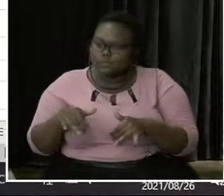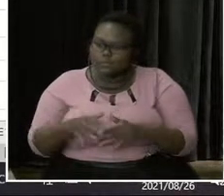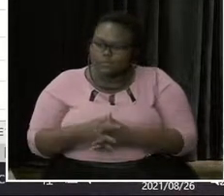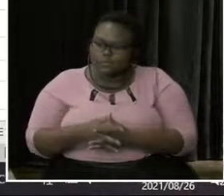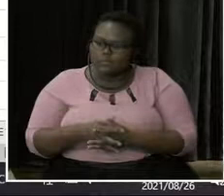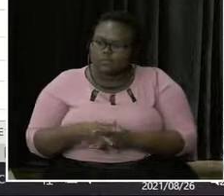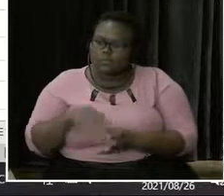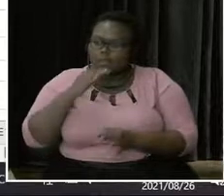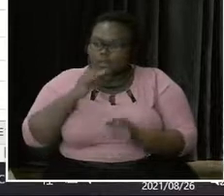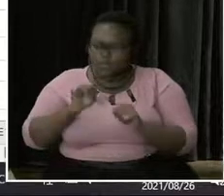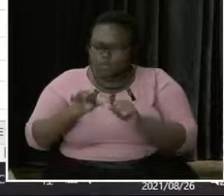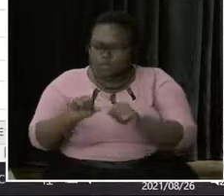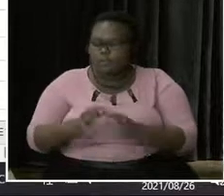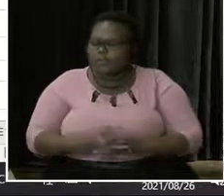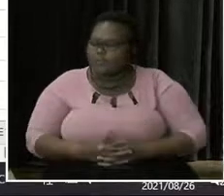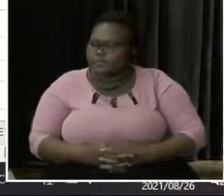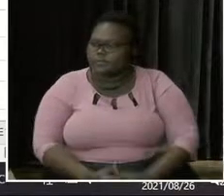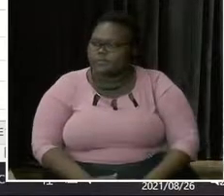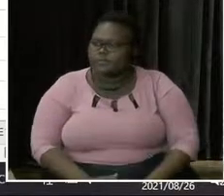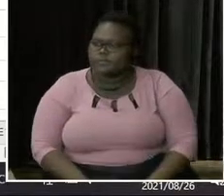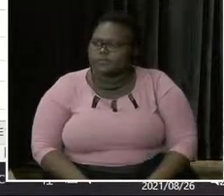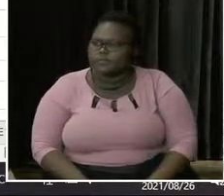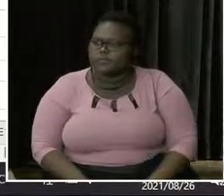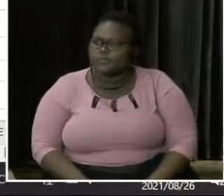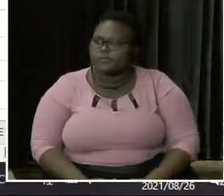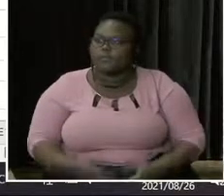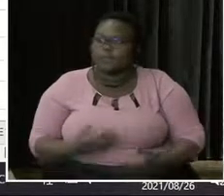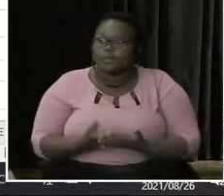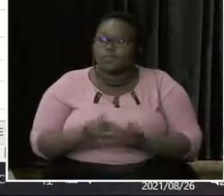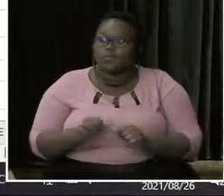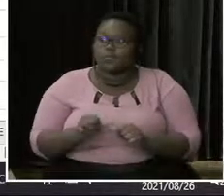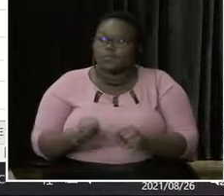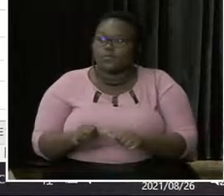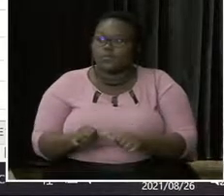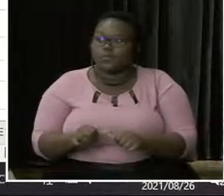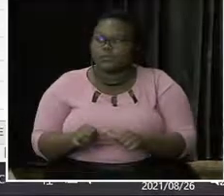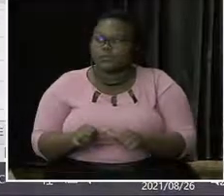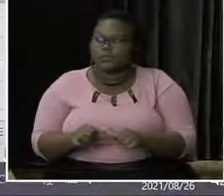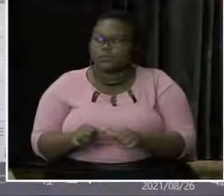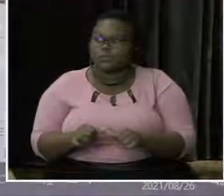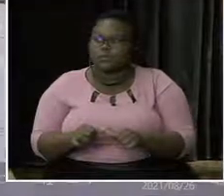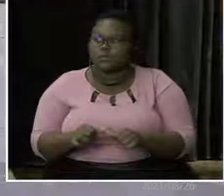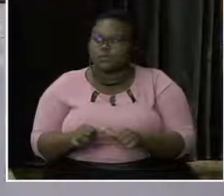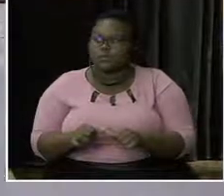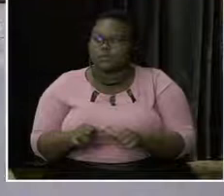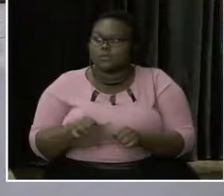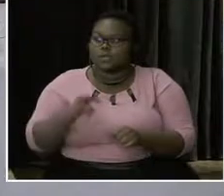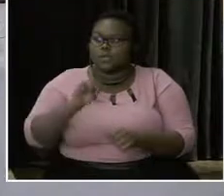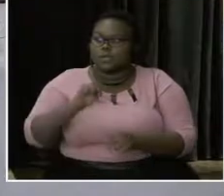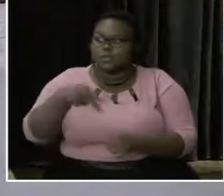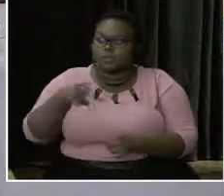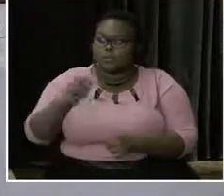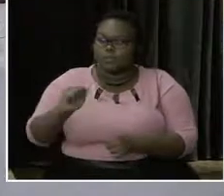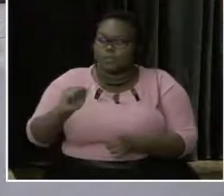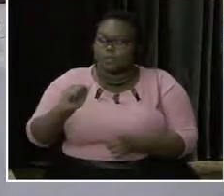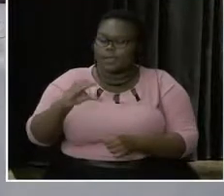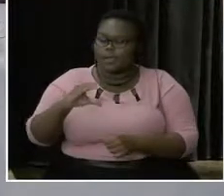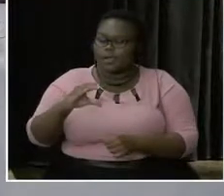The recommendation is carried. Can we move to MPEC?